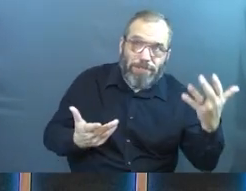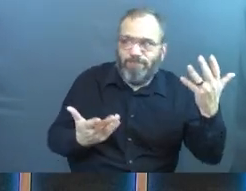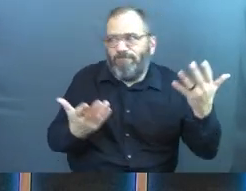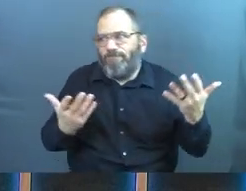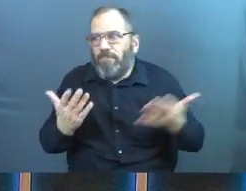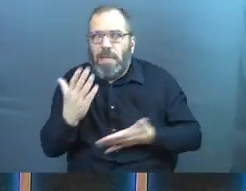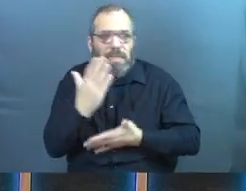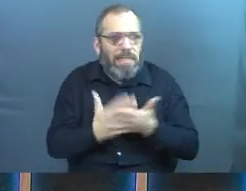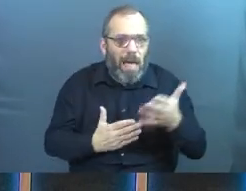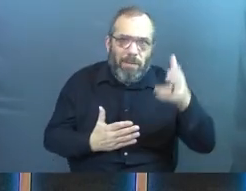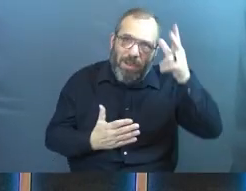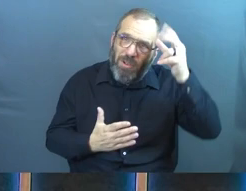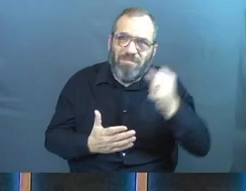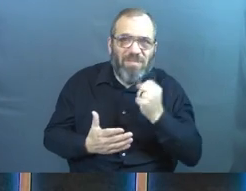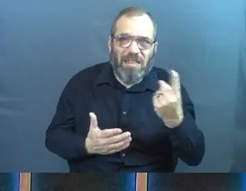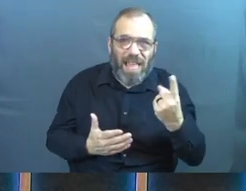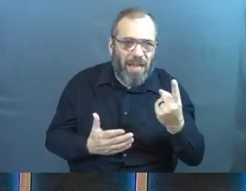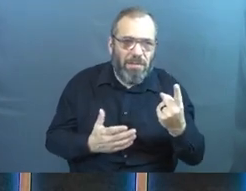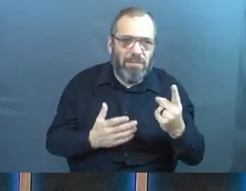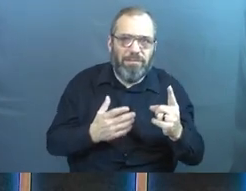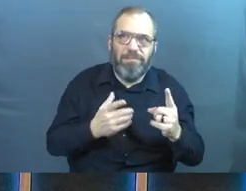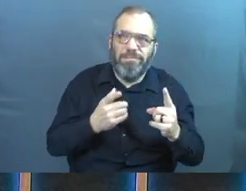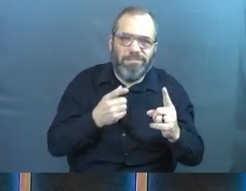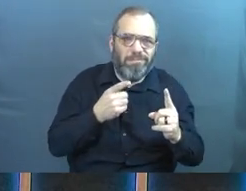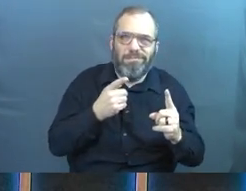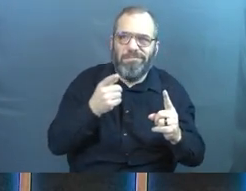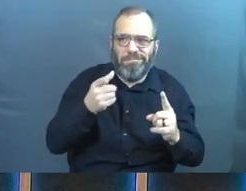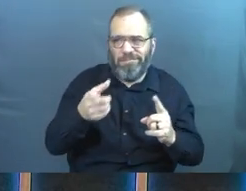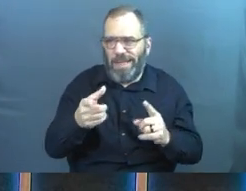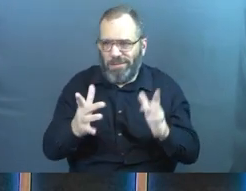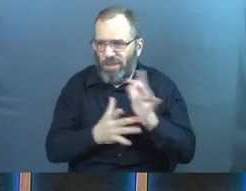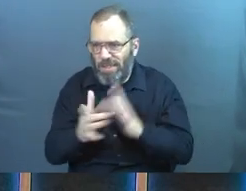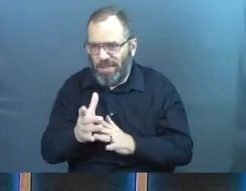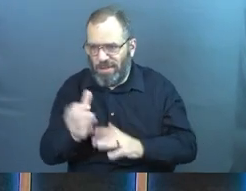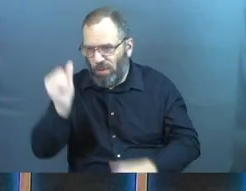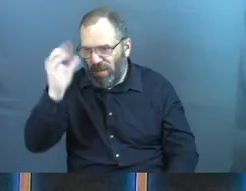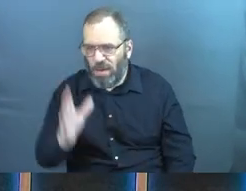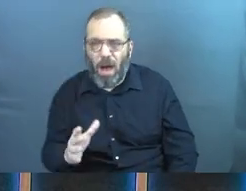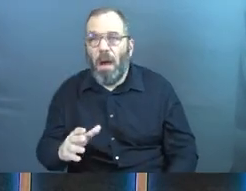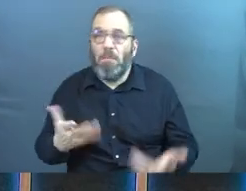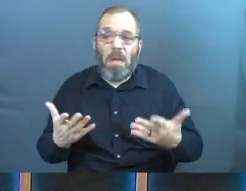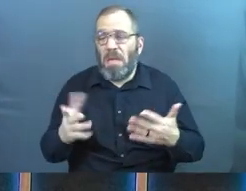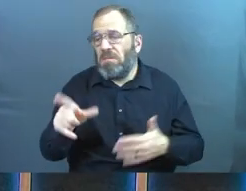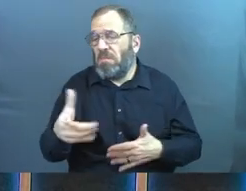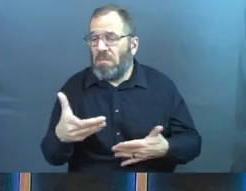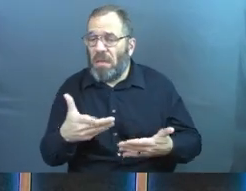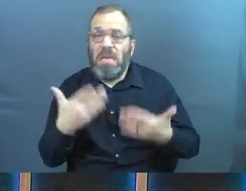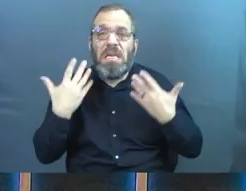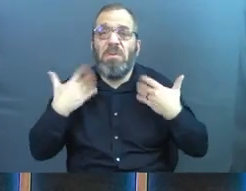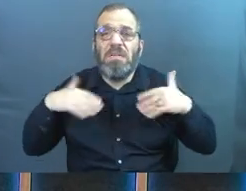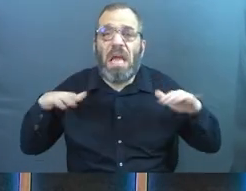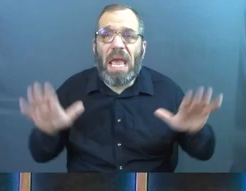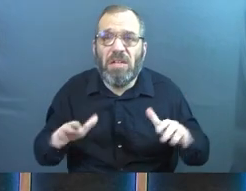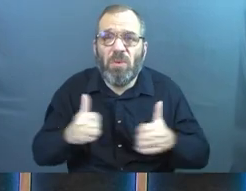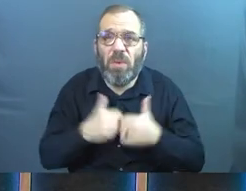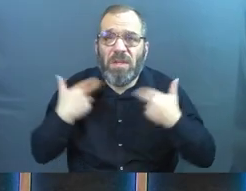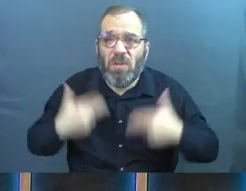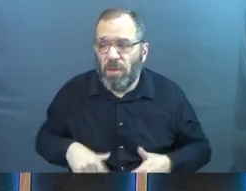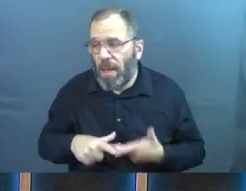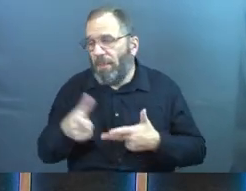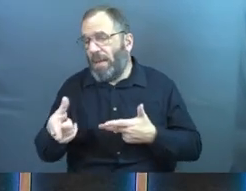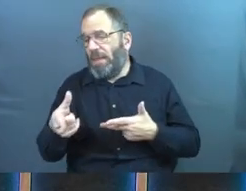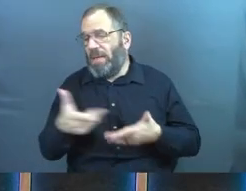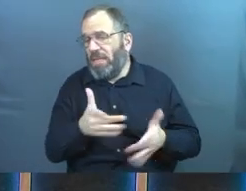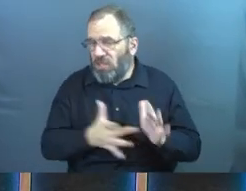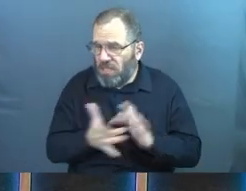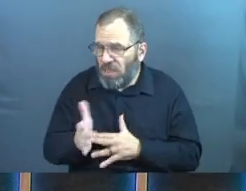Some scholars don't think that Satan understood that he was God. Some scholars think that he just thought, well, maybe he was an angel in human form. Maybe he was